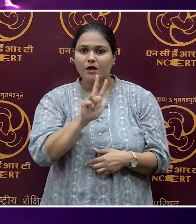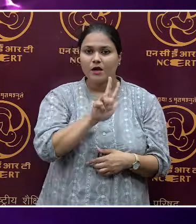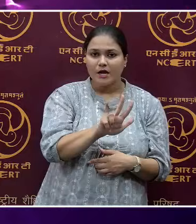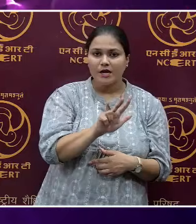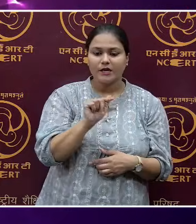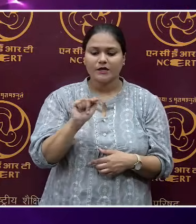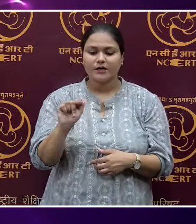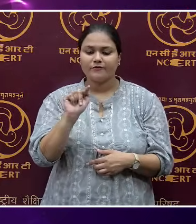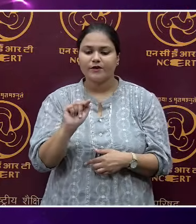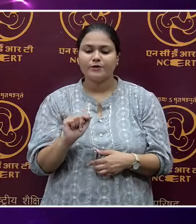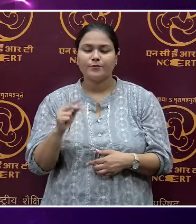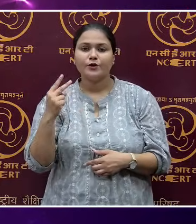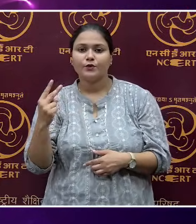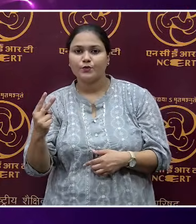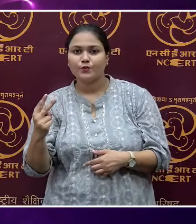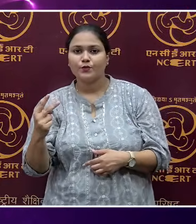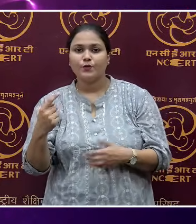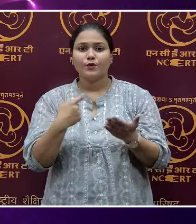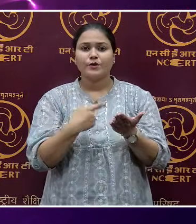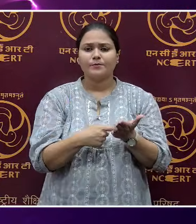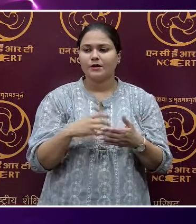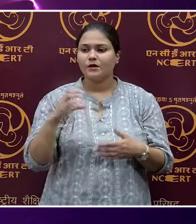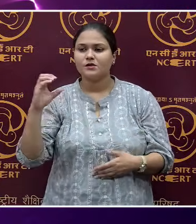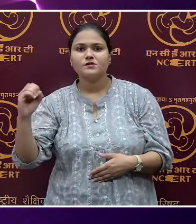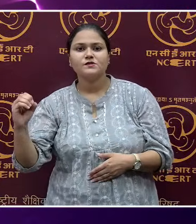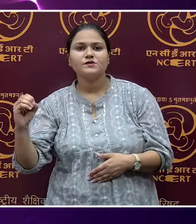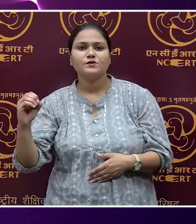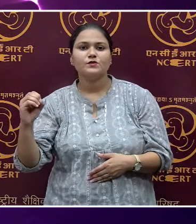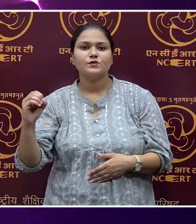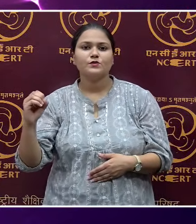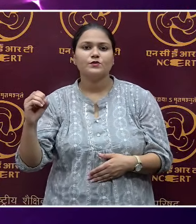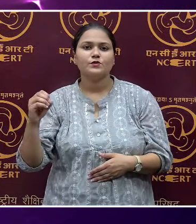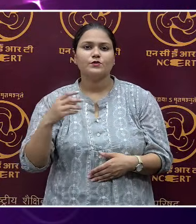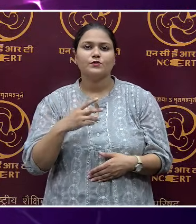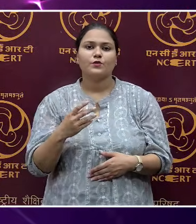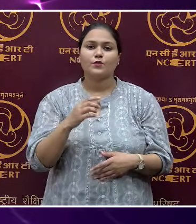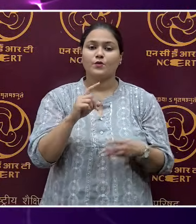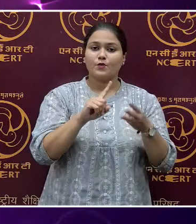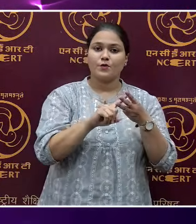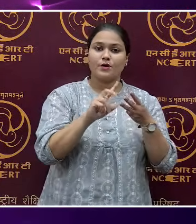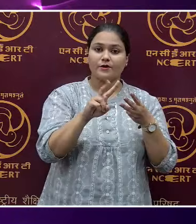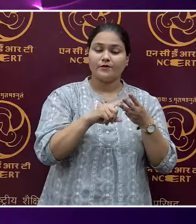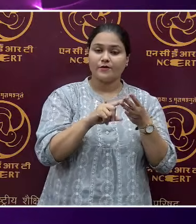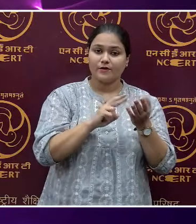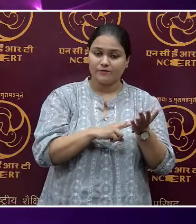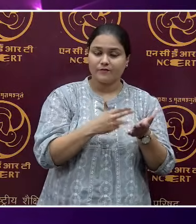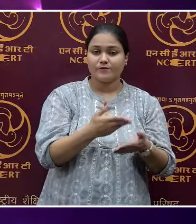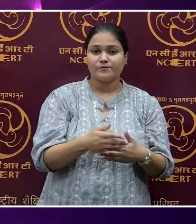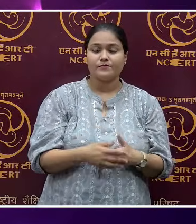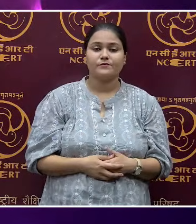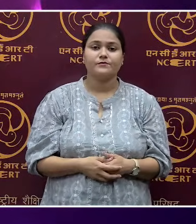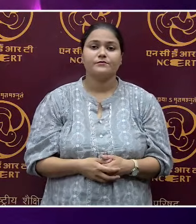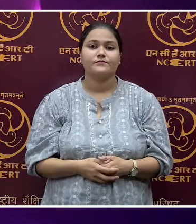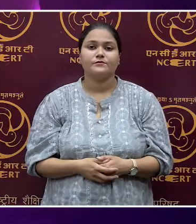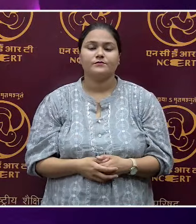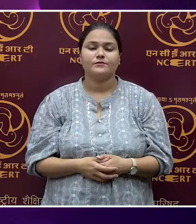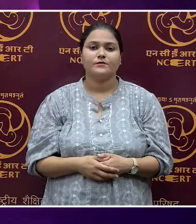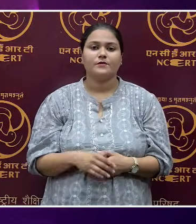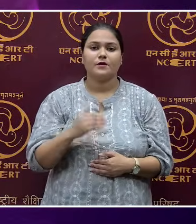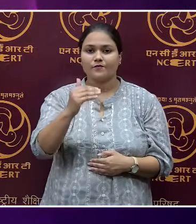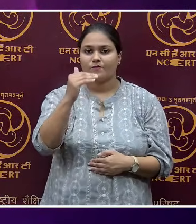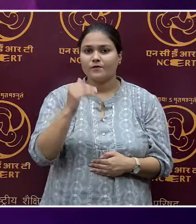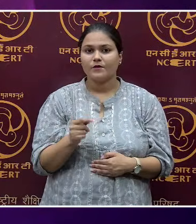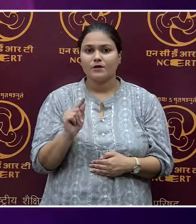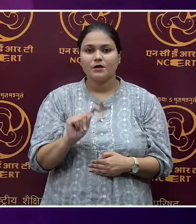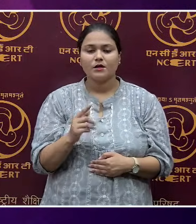with 2, and remainder comes here 0. So 0 is stored in the R1. After that, you will, if you click on the next button